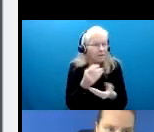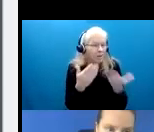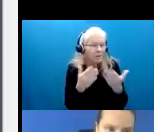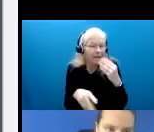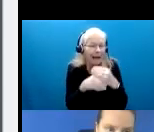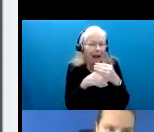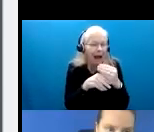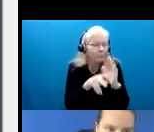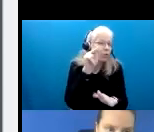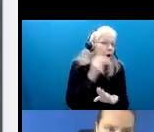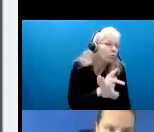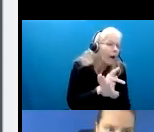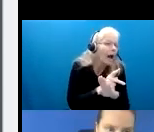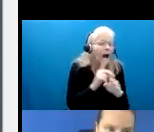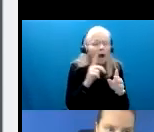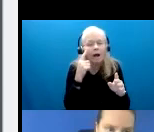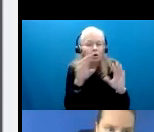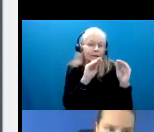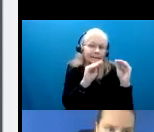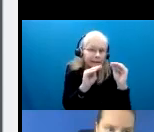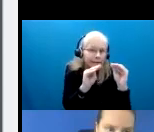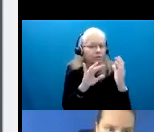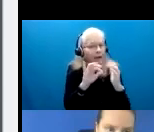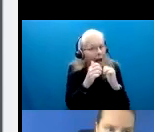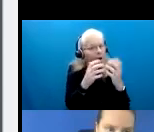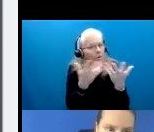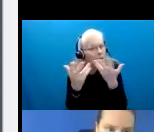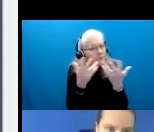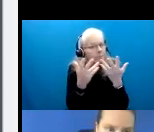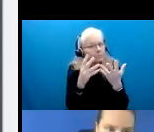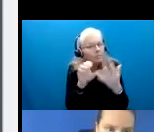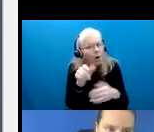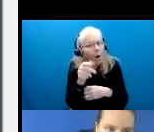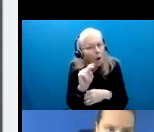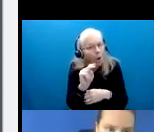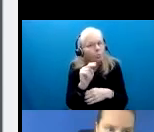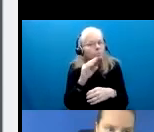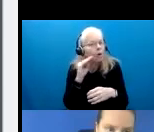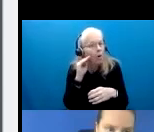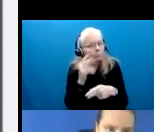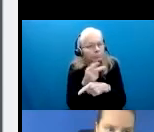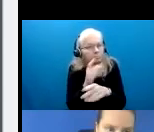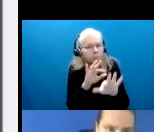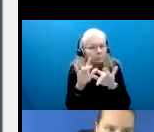to teach them fundamentals of like home ownership. Okay, all right, thank you.